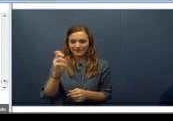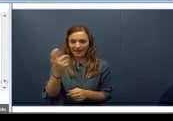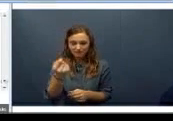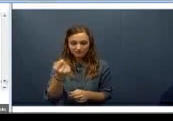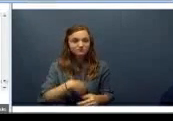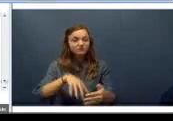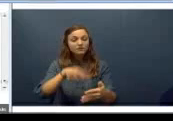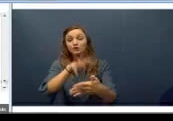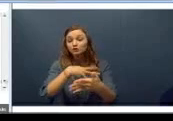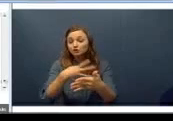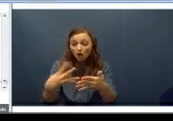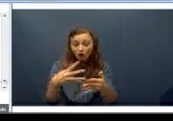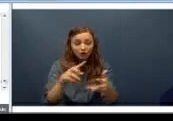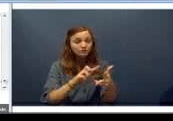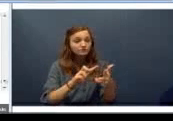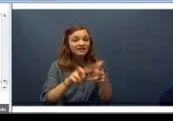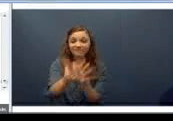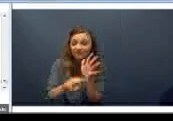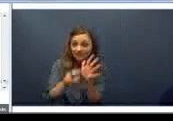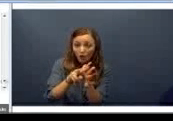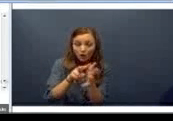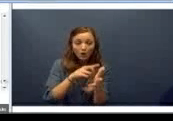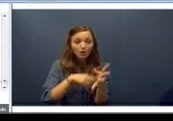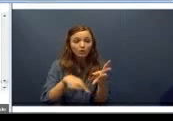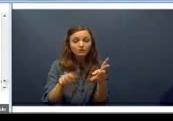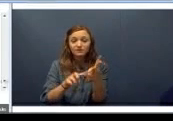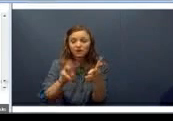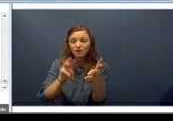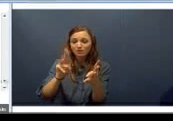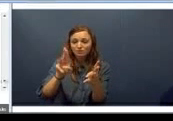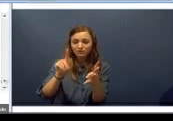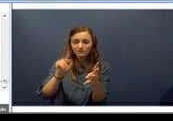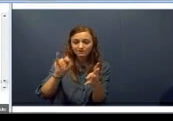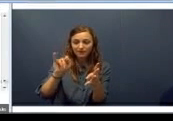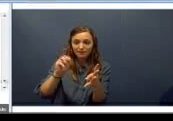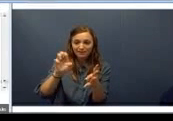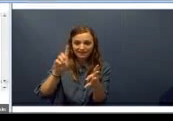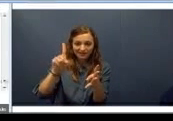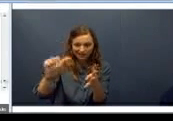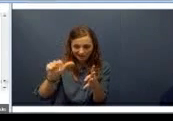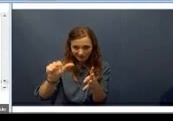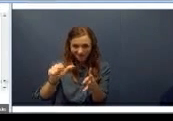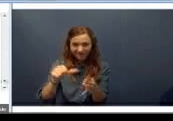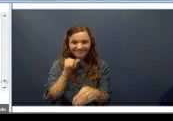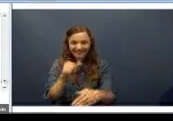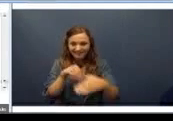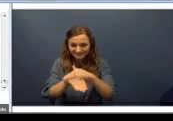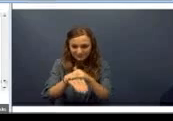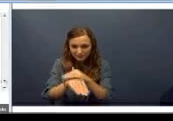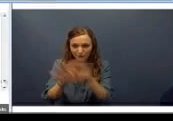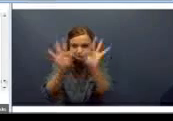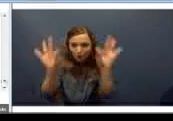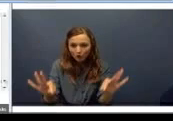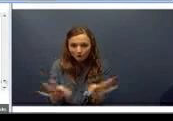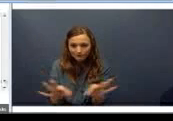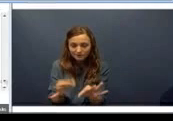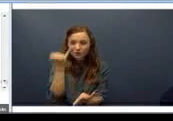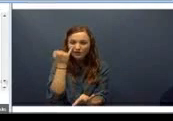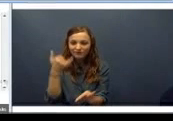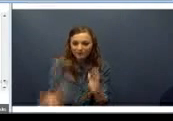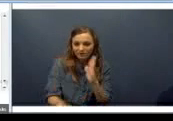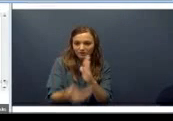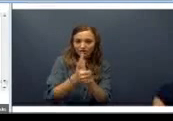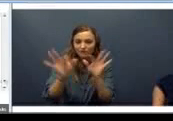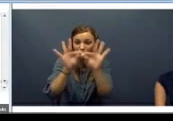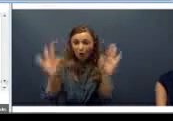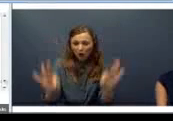other non-text content, so things like charts, videos, multimedia, inaccessible forms. So if you have a